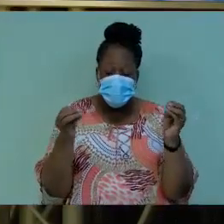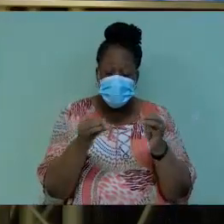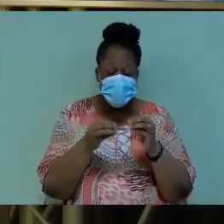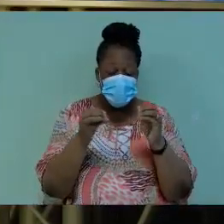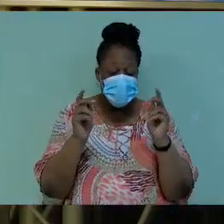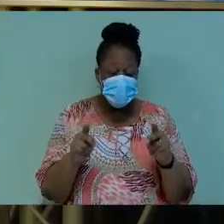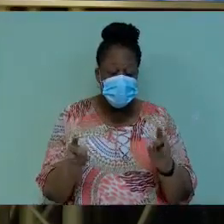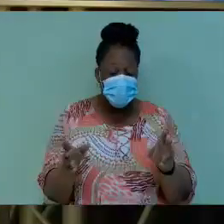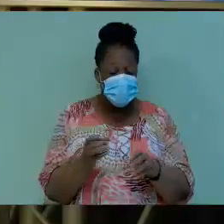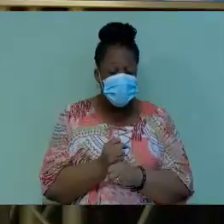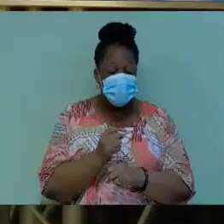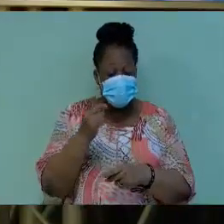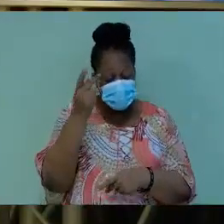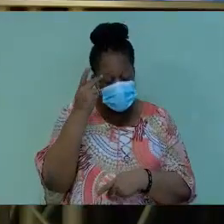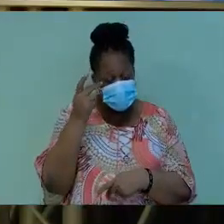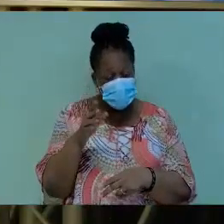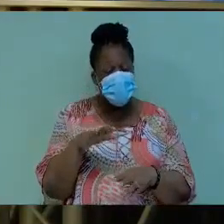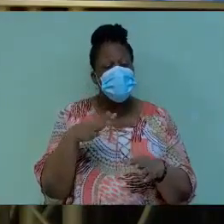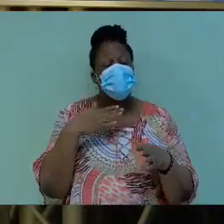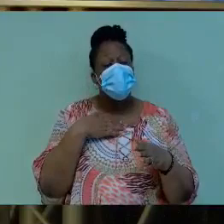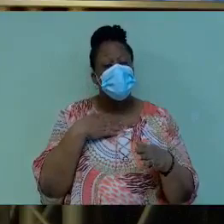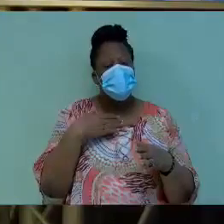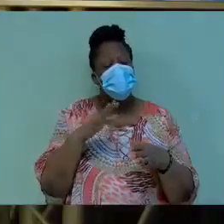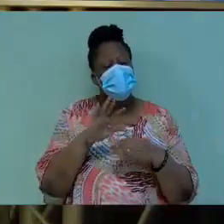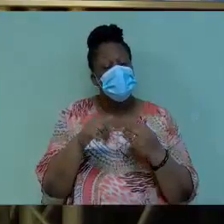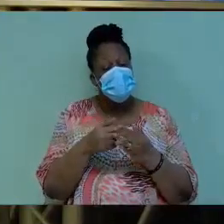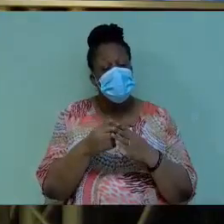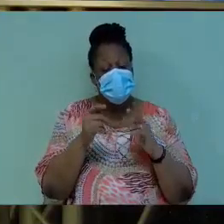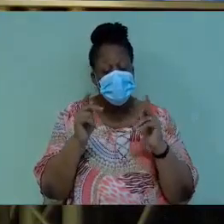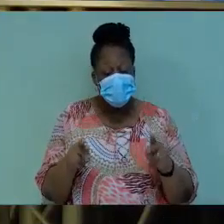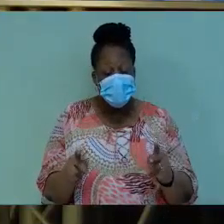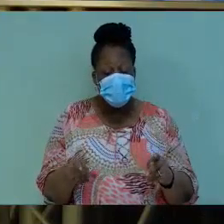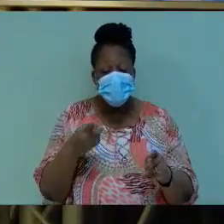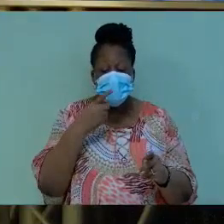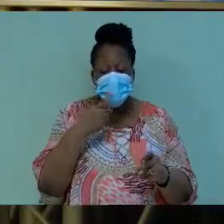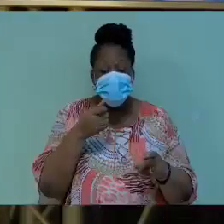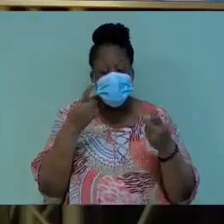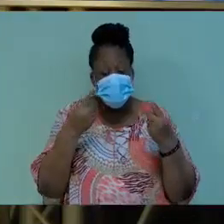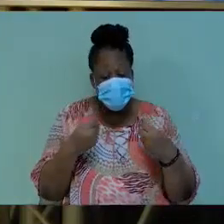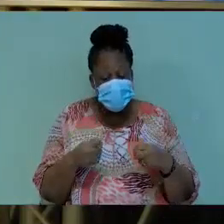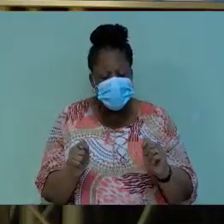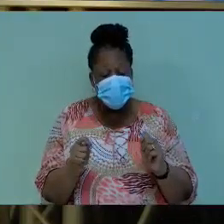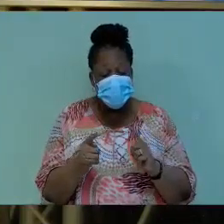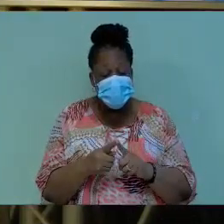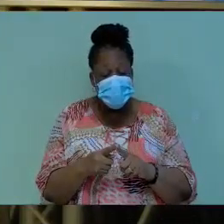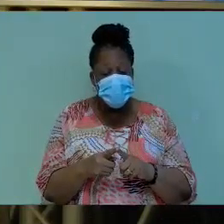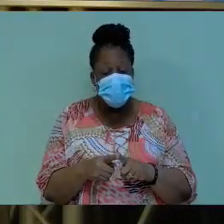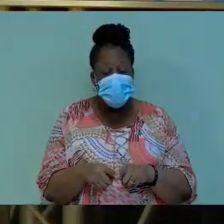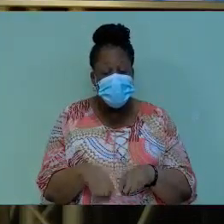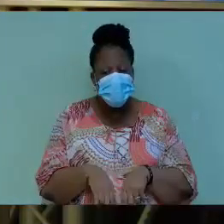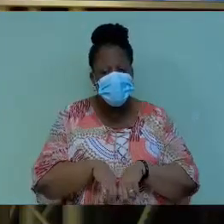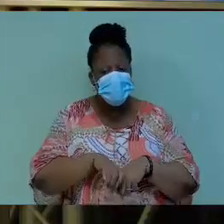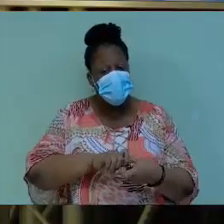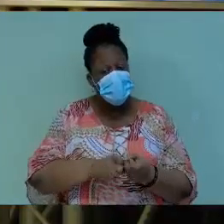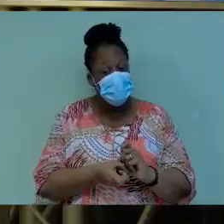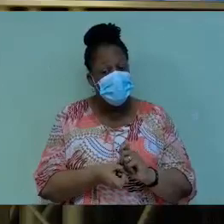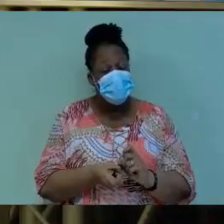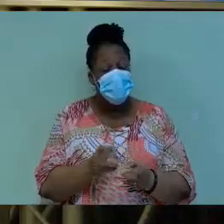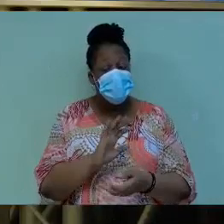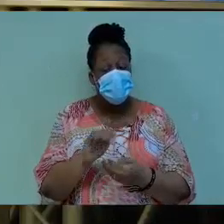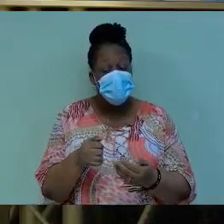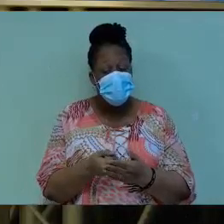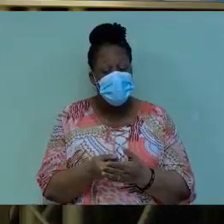persons who are attempting to disrupt the good successes that we have had to please cease